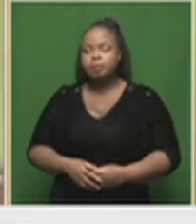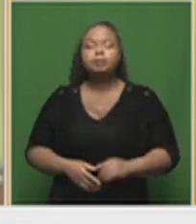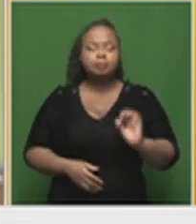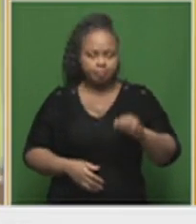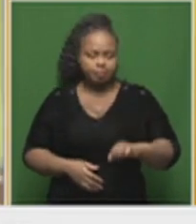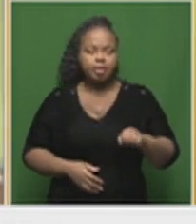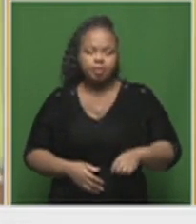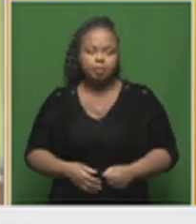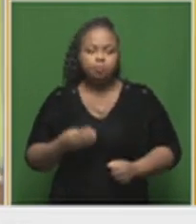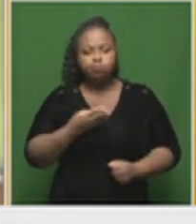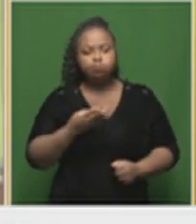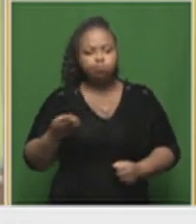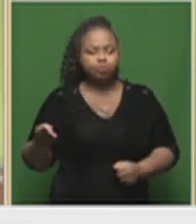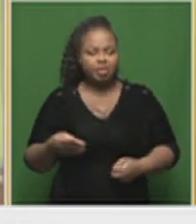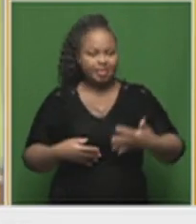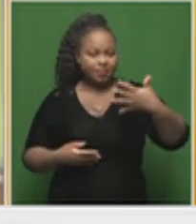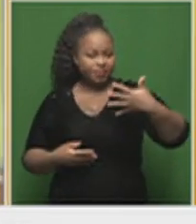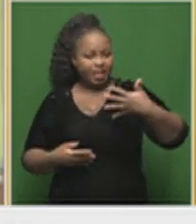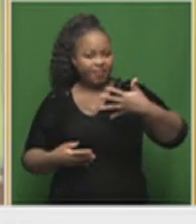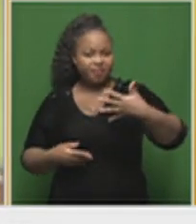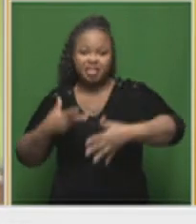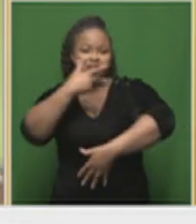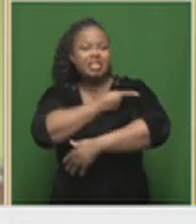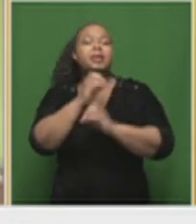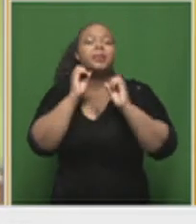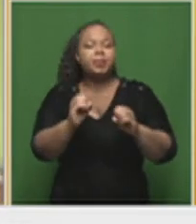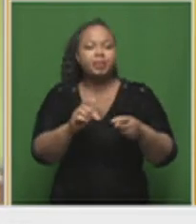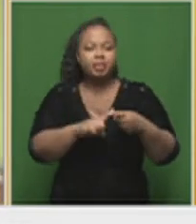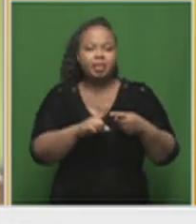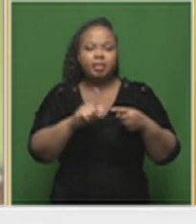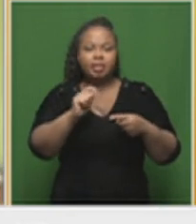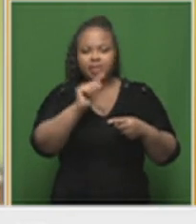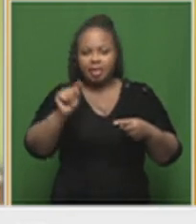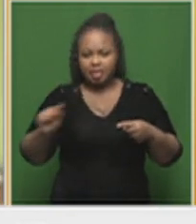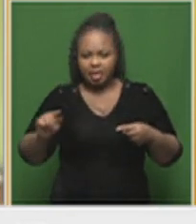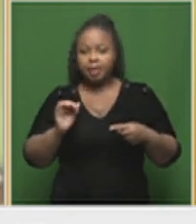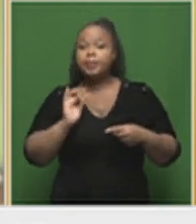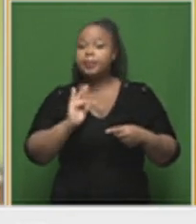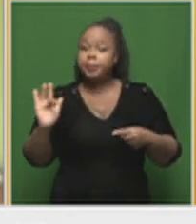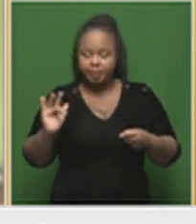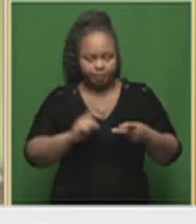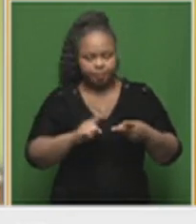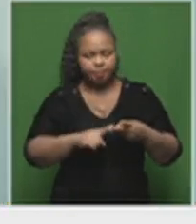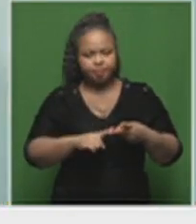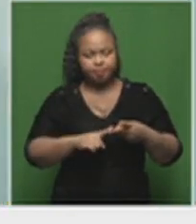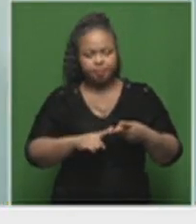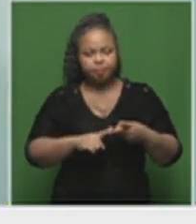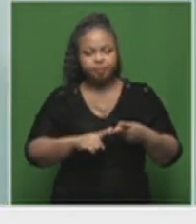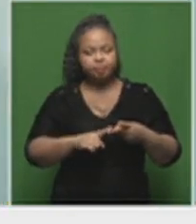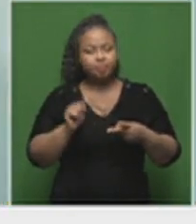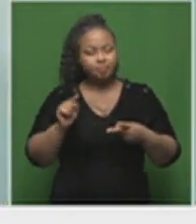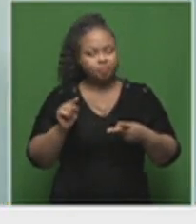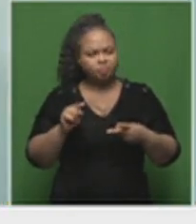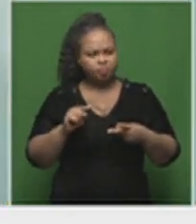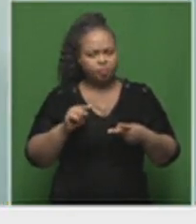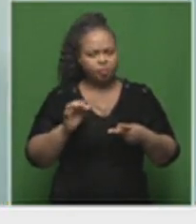Yes, we do have those. We have 5 of those. So we have the Republic of Tanzania, the United Republic of Tanzania, that